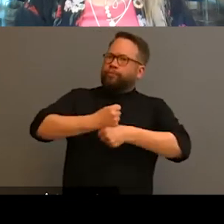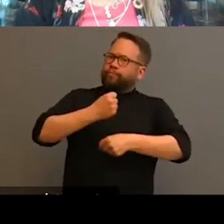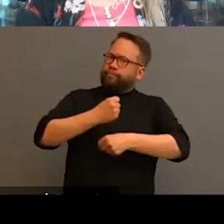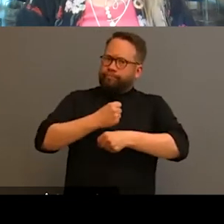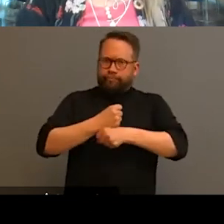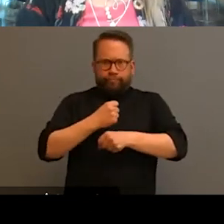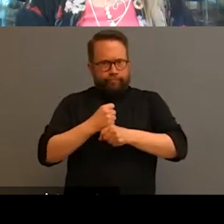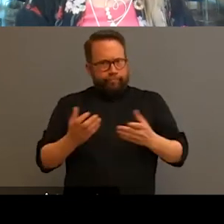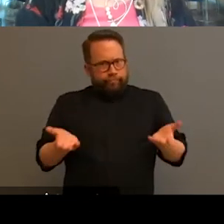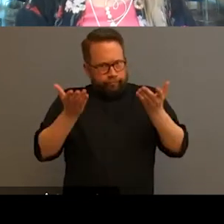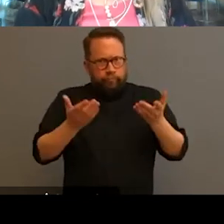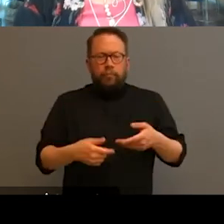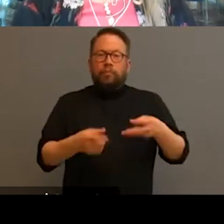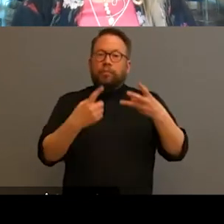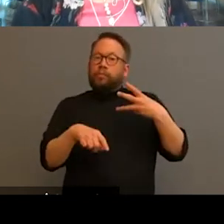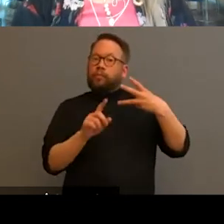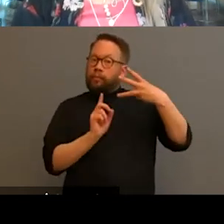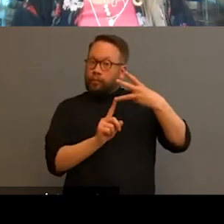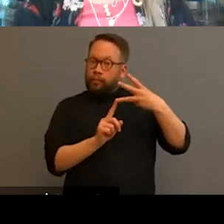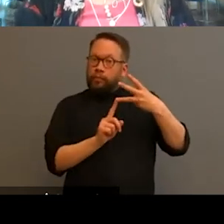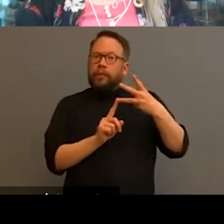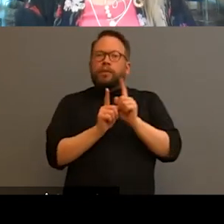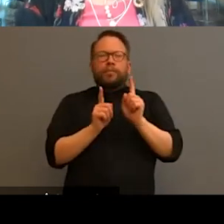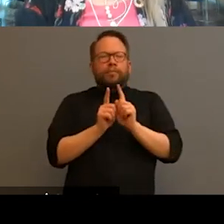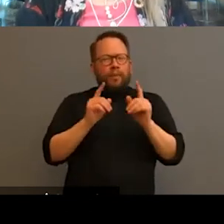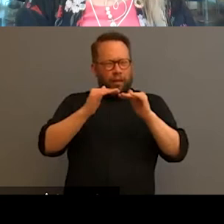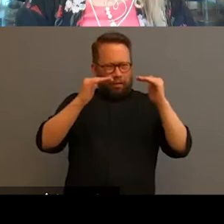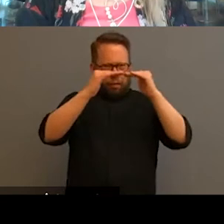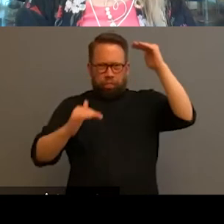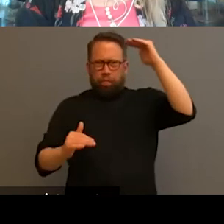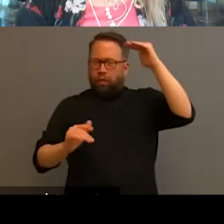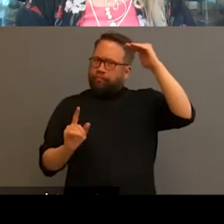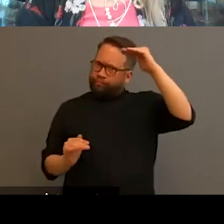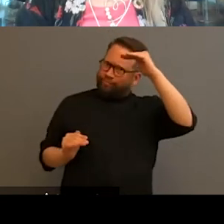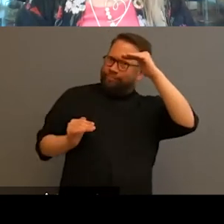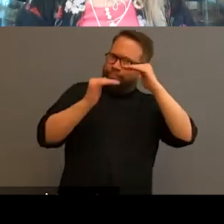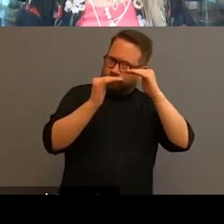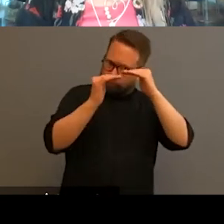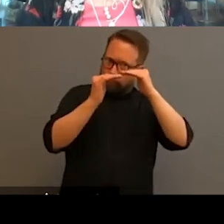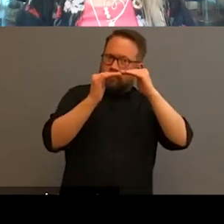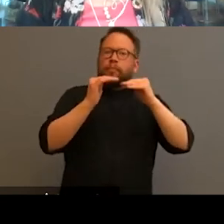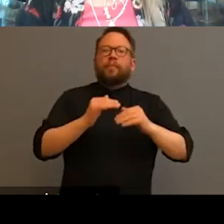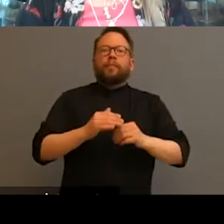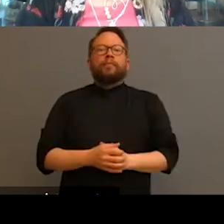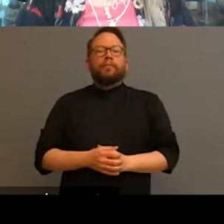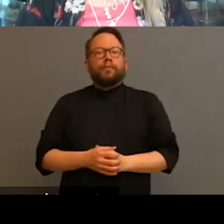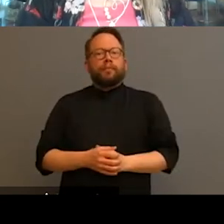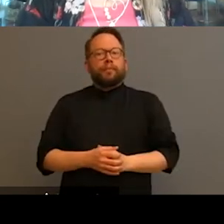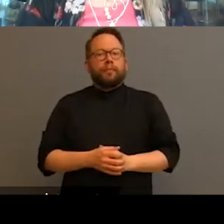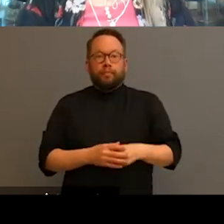reduce inequality. We have 3 lecturers educating on each